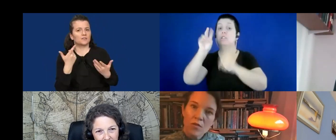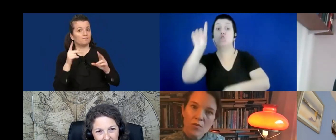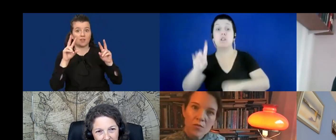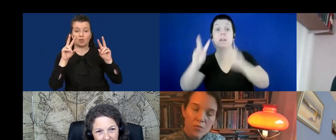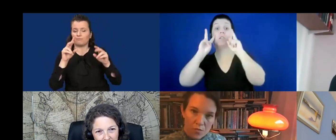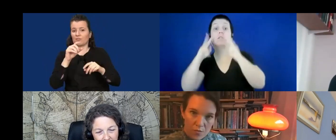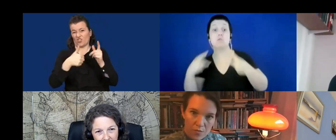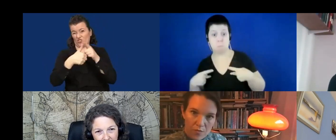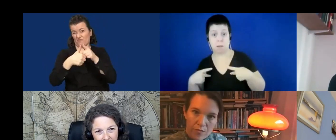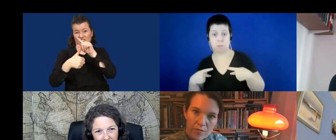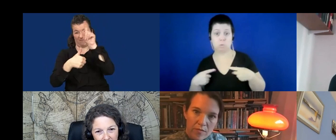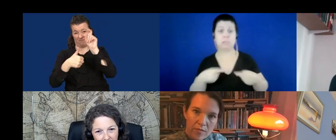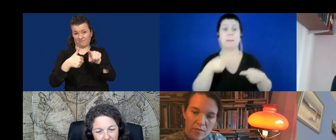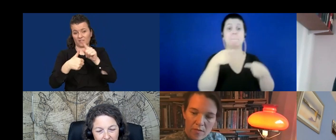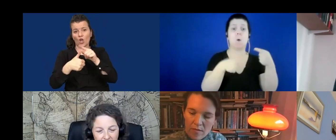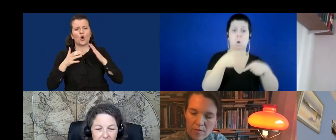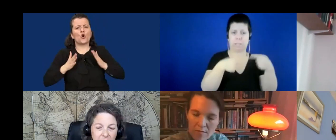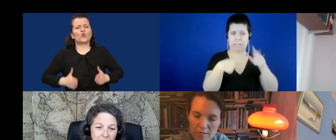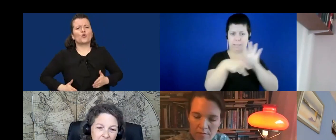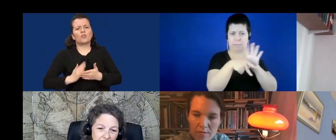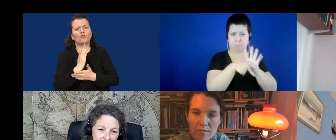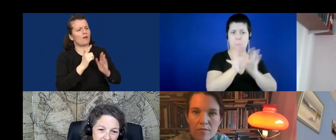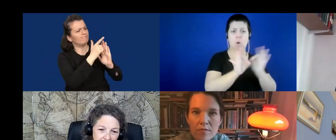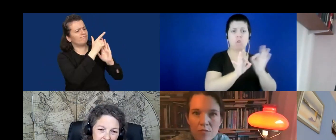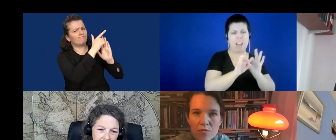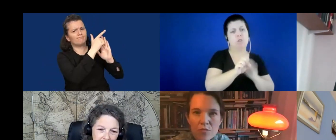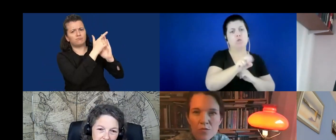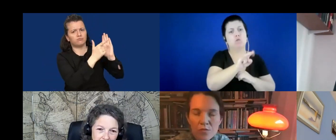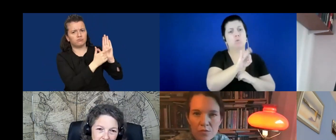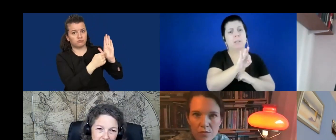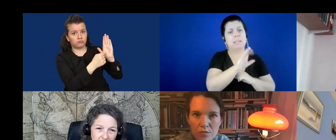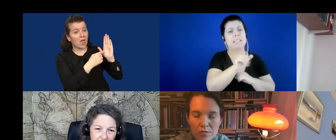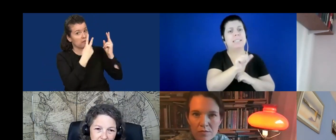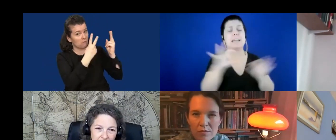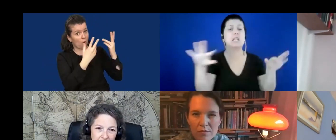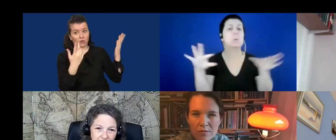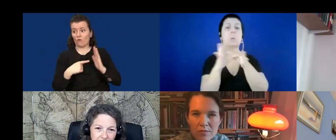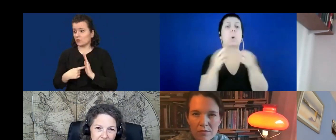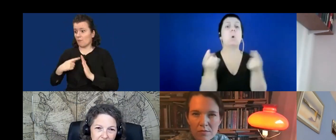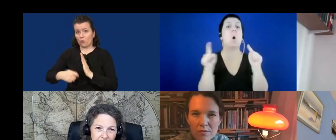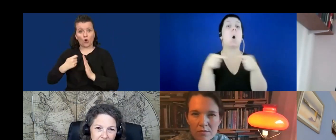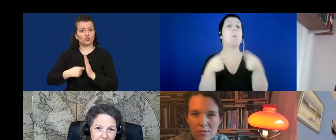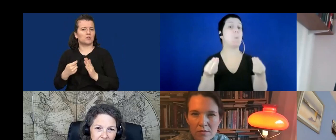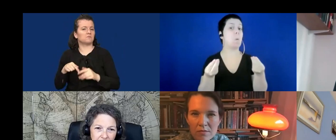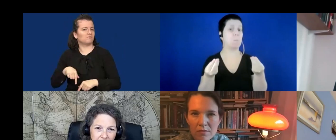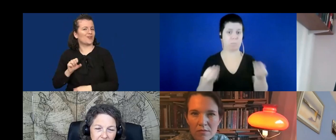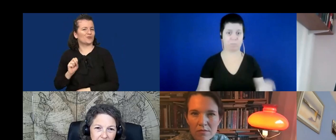to issues addressed by projects like SUITCEYES and the development of technology?